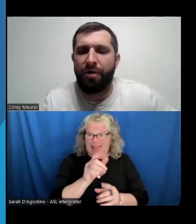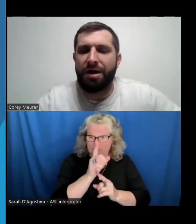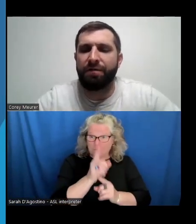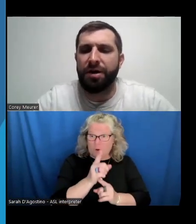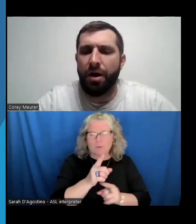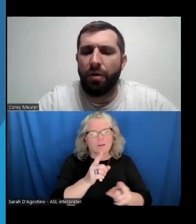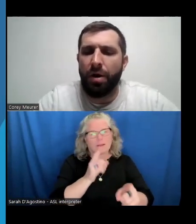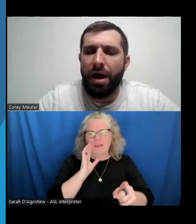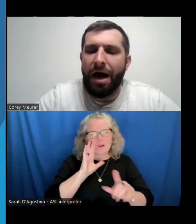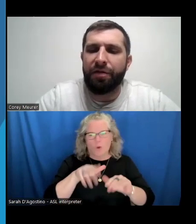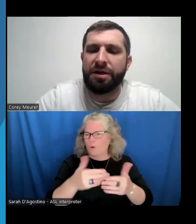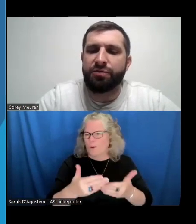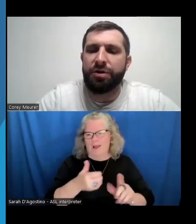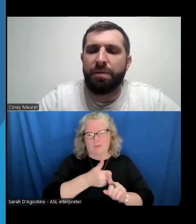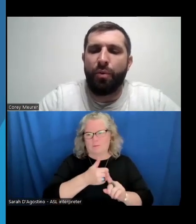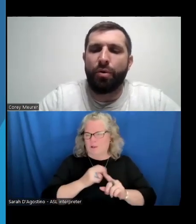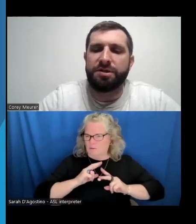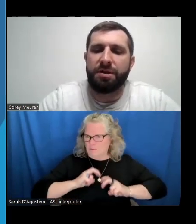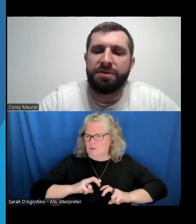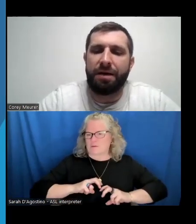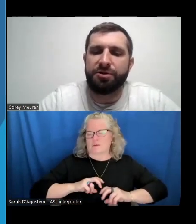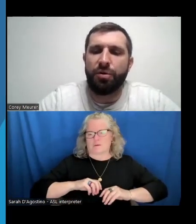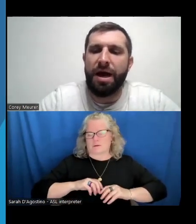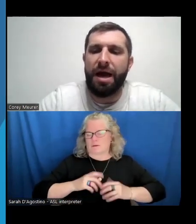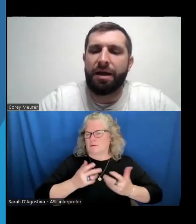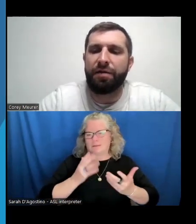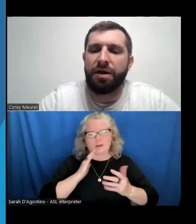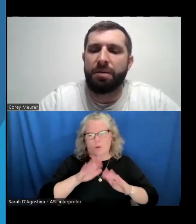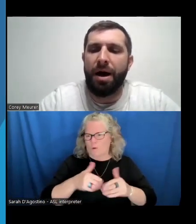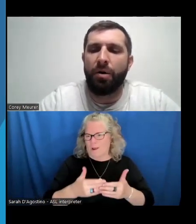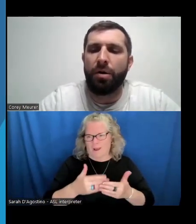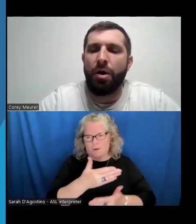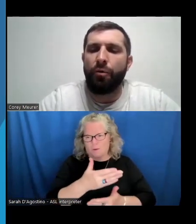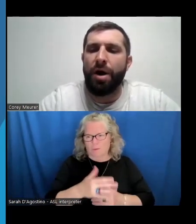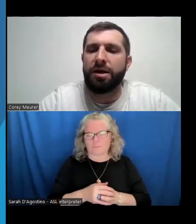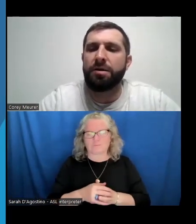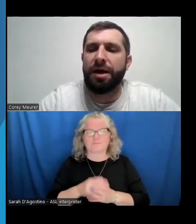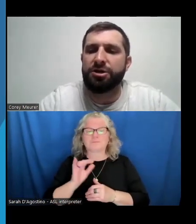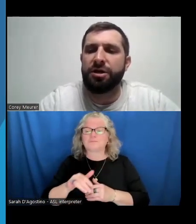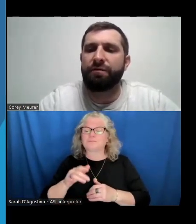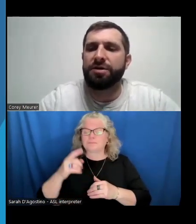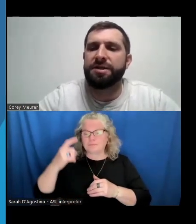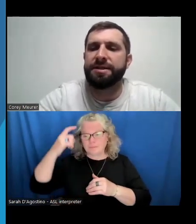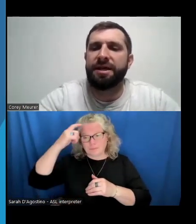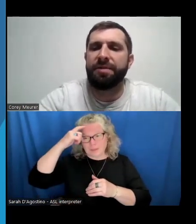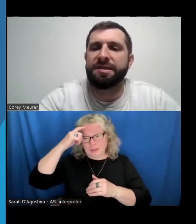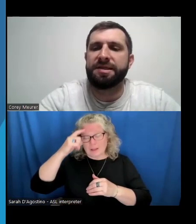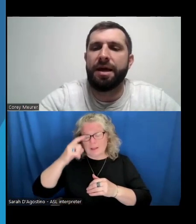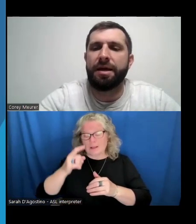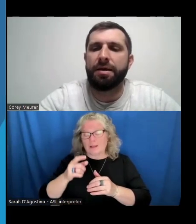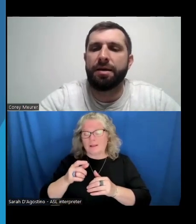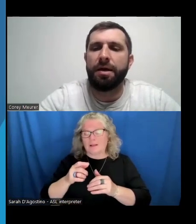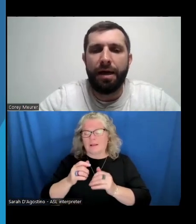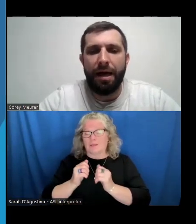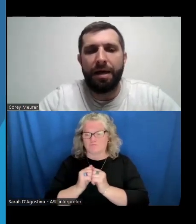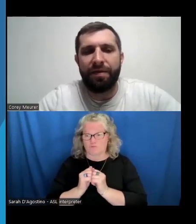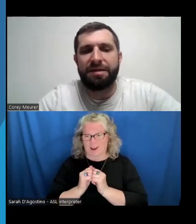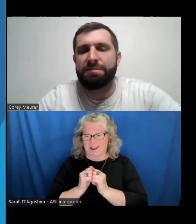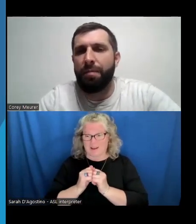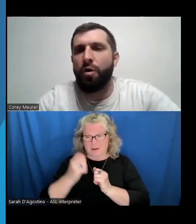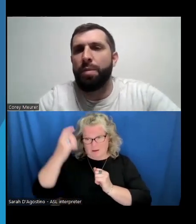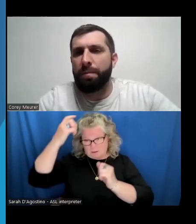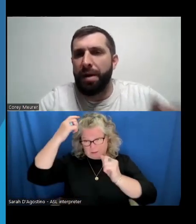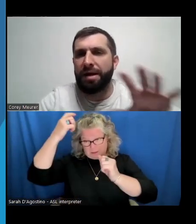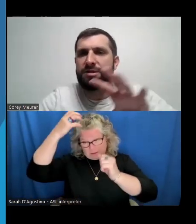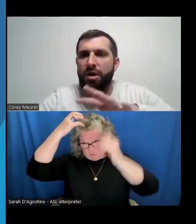with that brain video, I think it's really important sometimes to, again, think about regulation versus limit setting. in